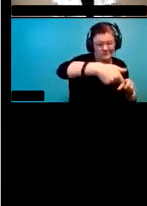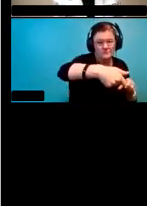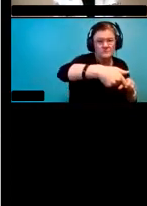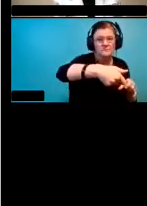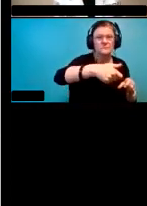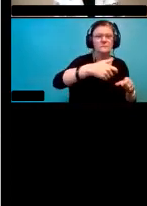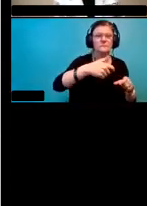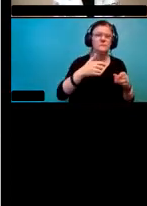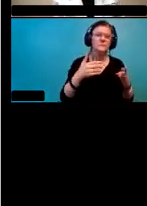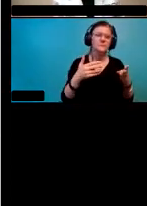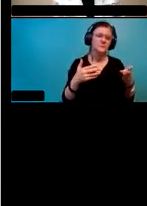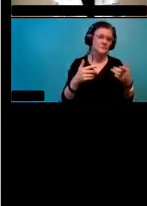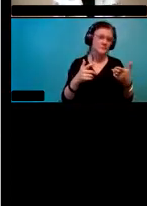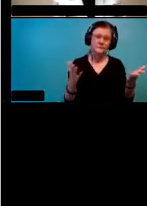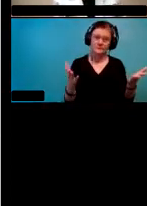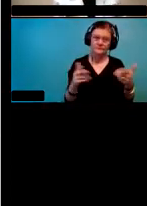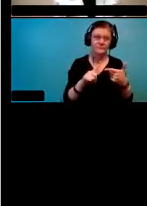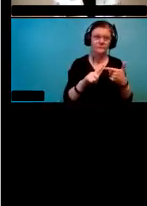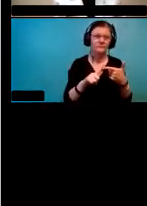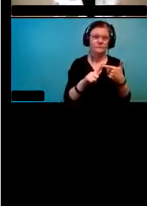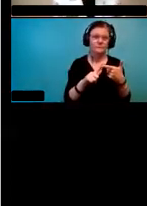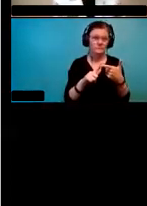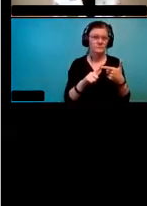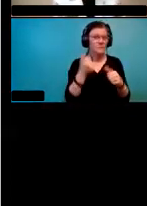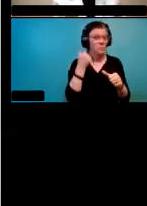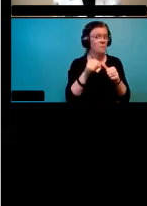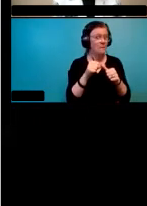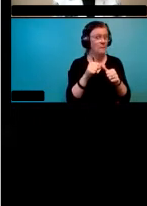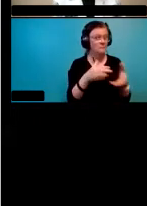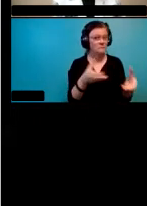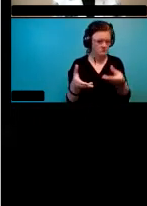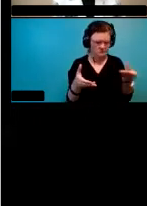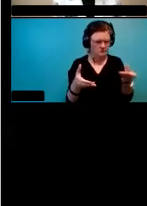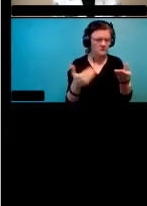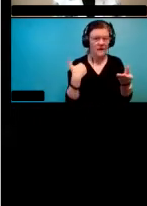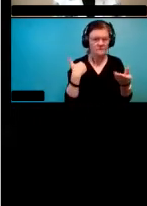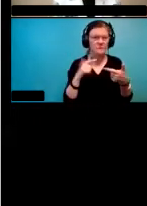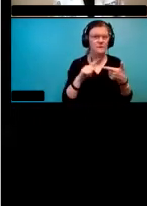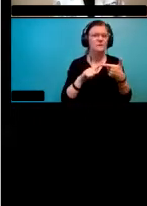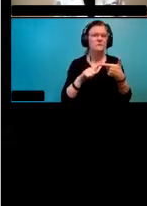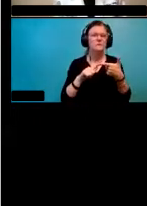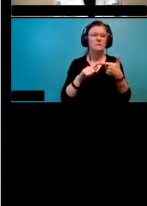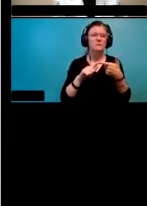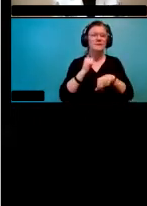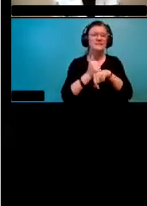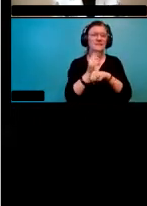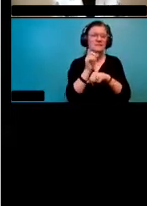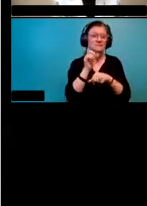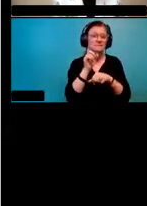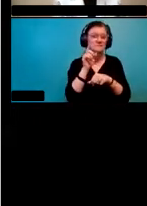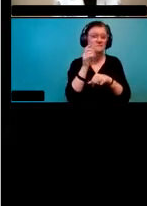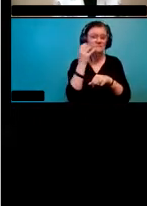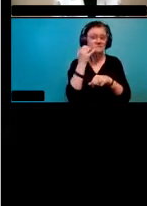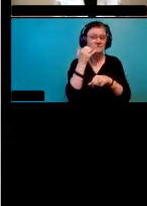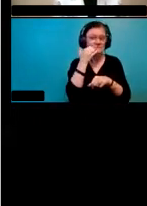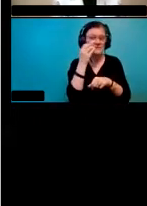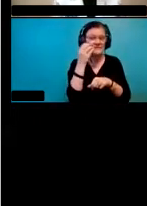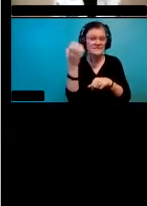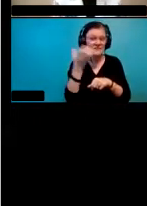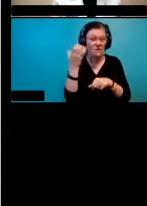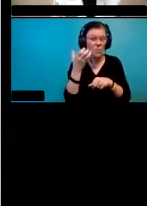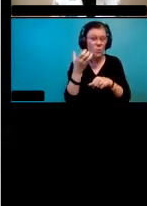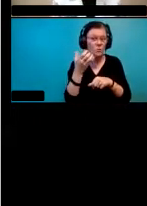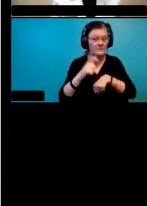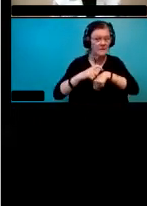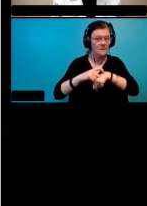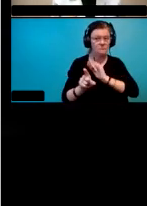So setting up pill boxes so that you remember. You can set cell phone timers so that